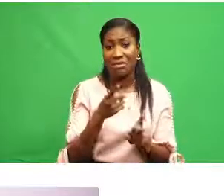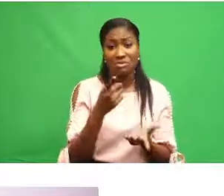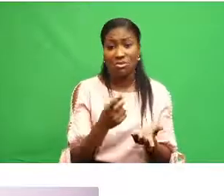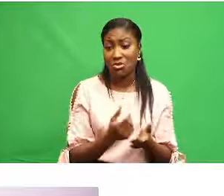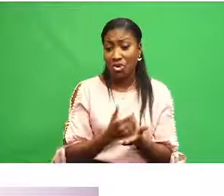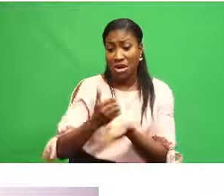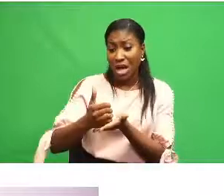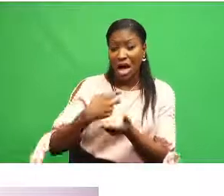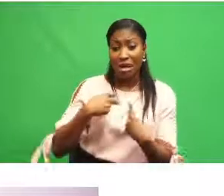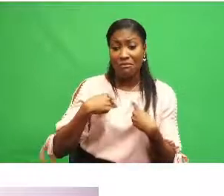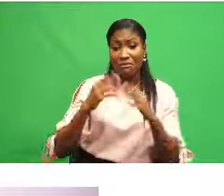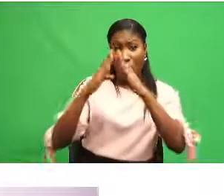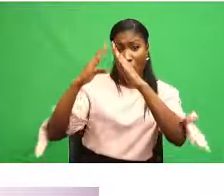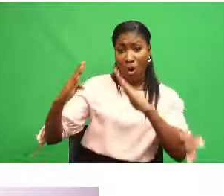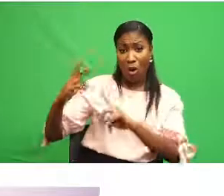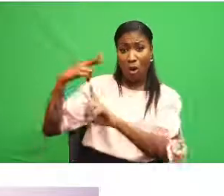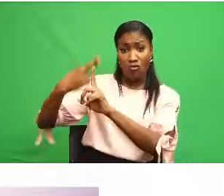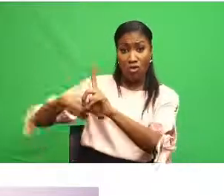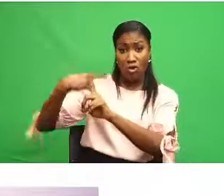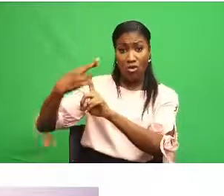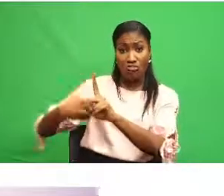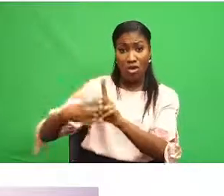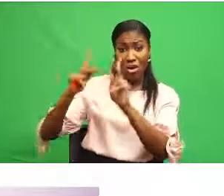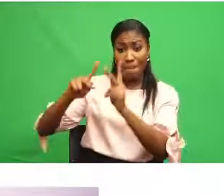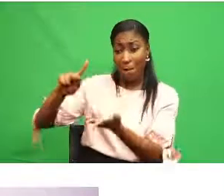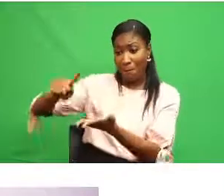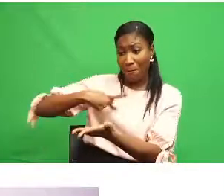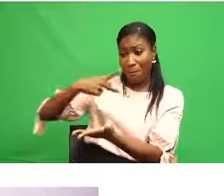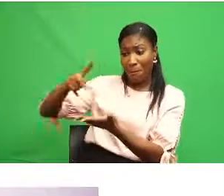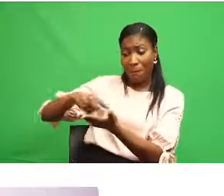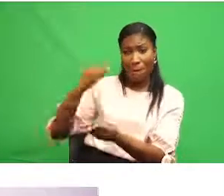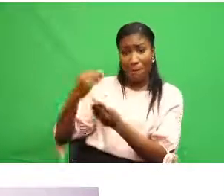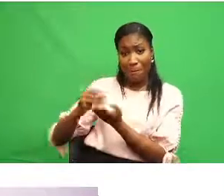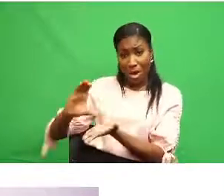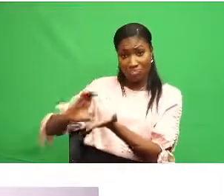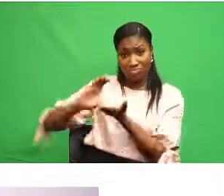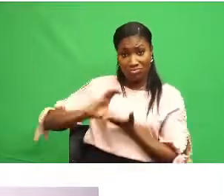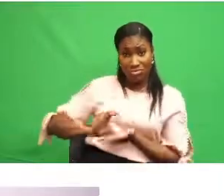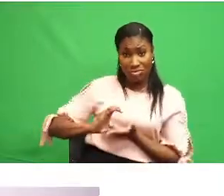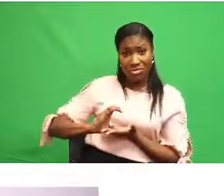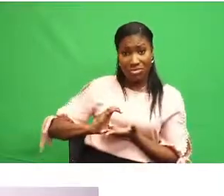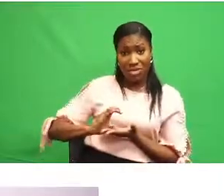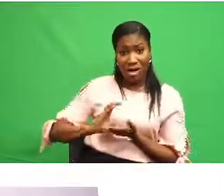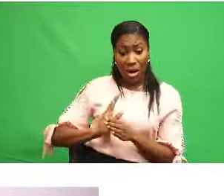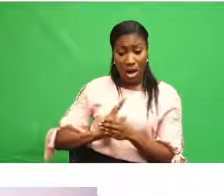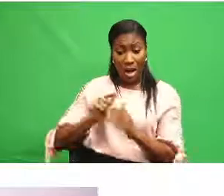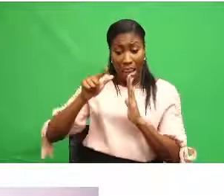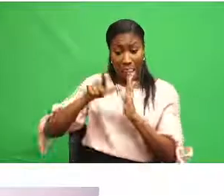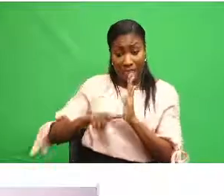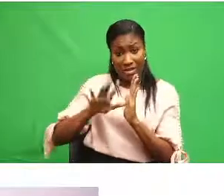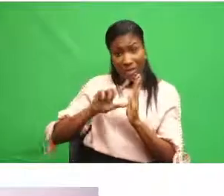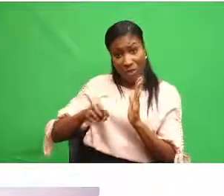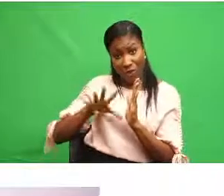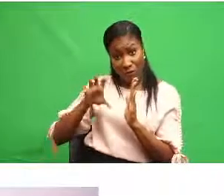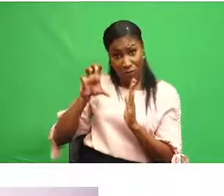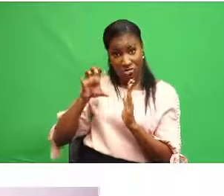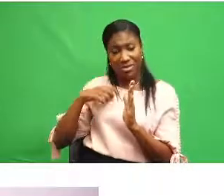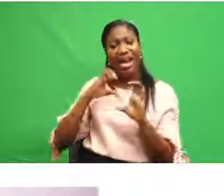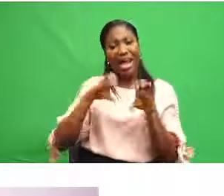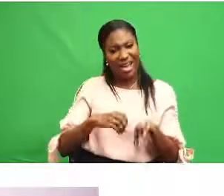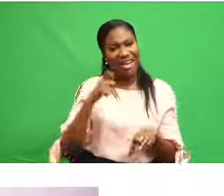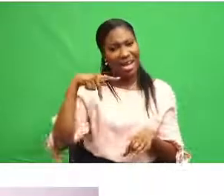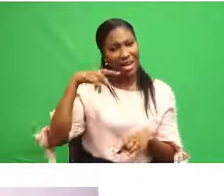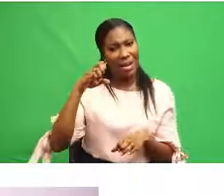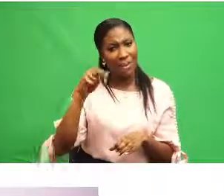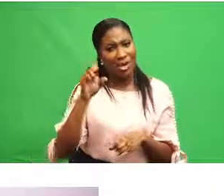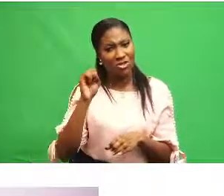well. Once it does not exceed $5,500 per month, you would have met that conditionality. Yeah. But there's also the